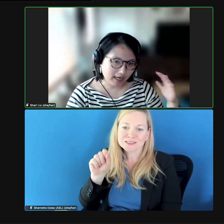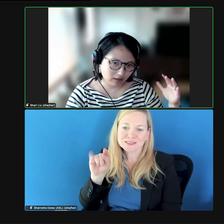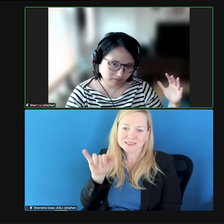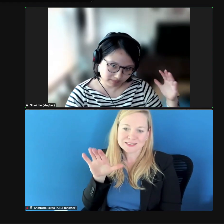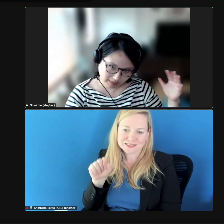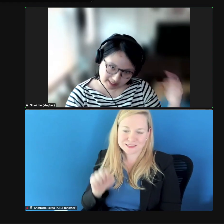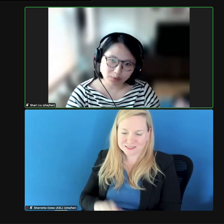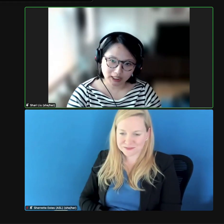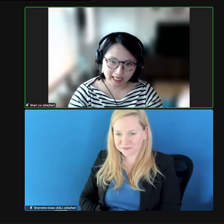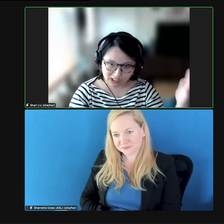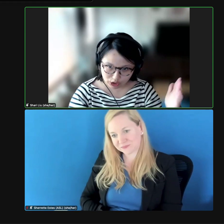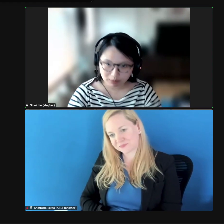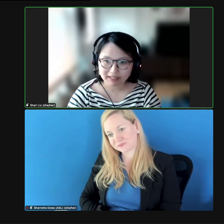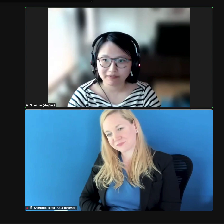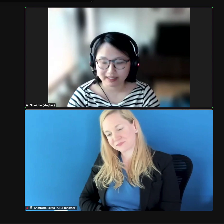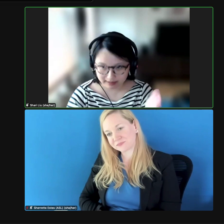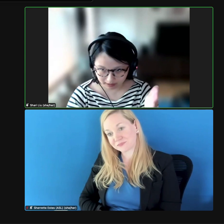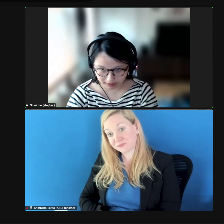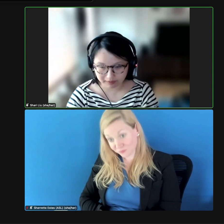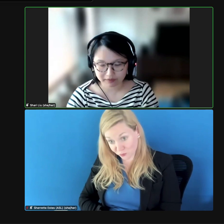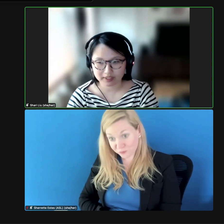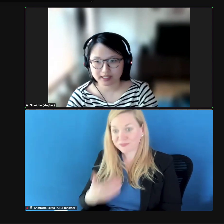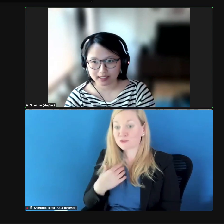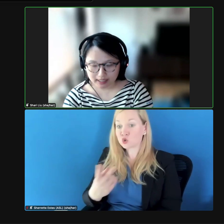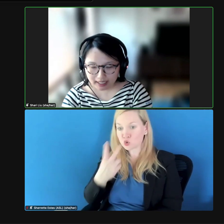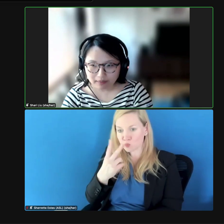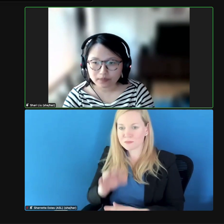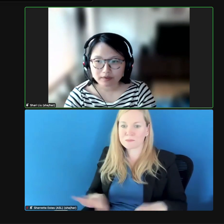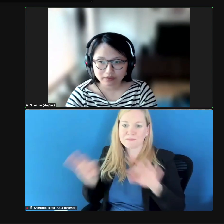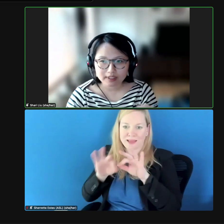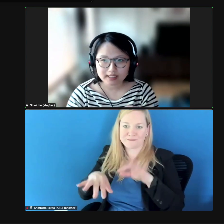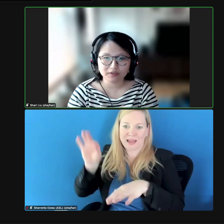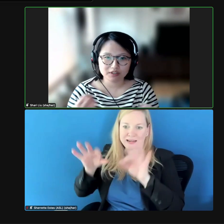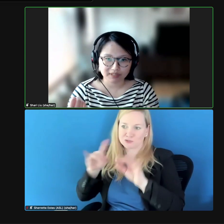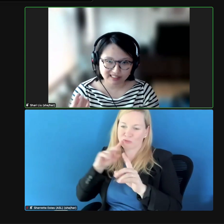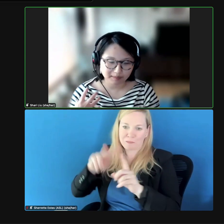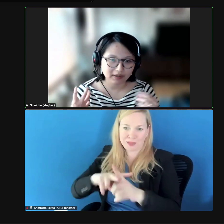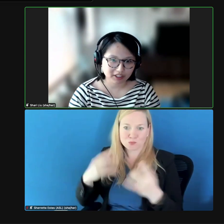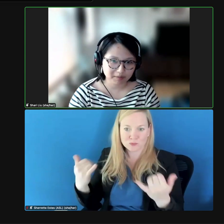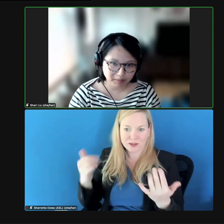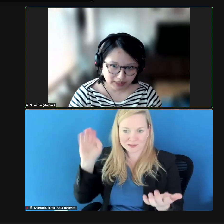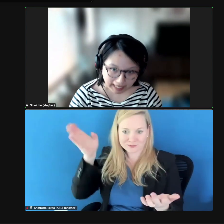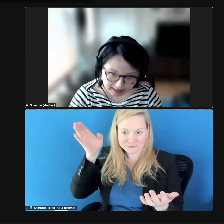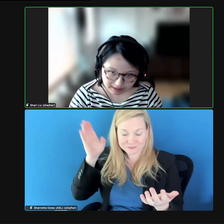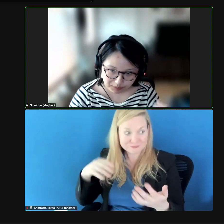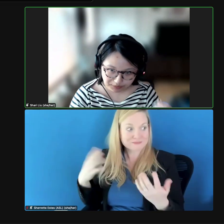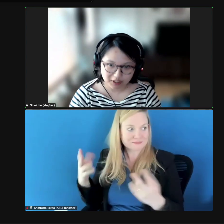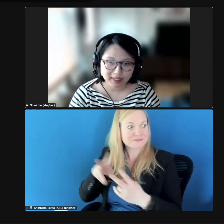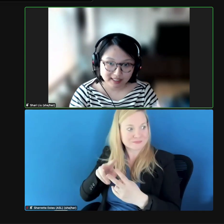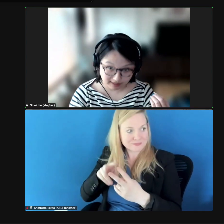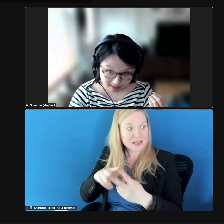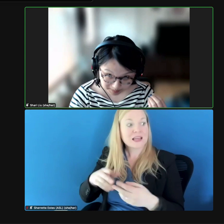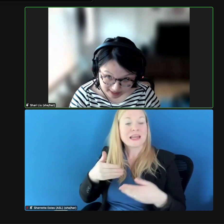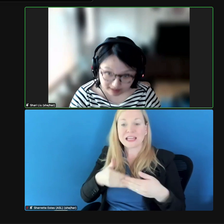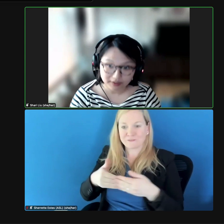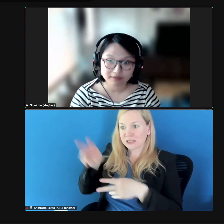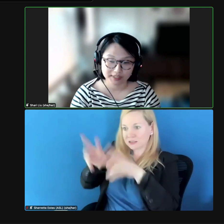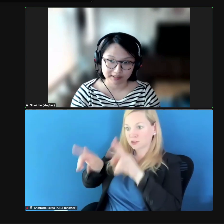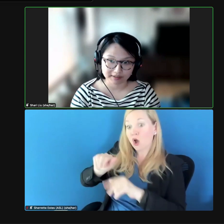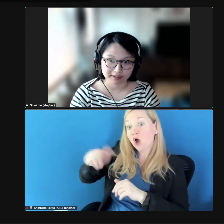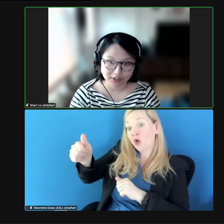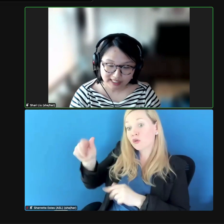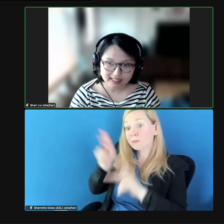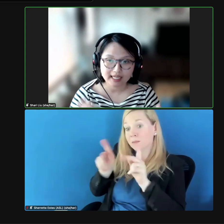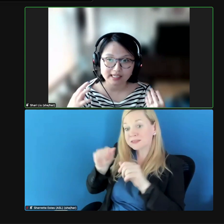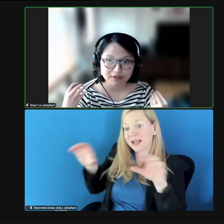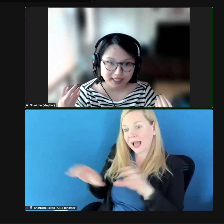So this work has 2 main findings that are relevant for the talk today. First, infants reason about other people's actions with respect to specific